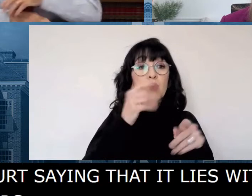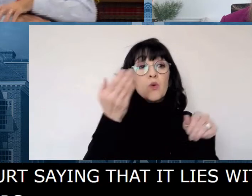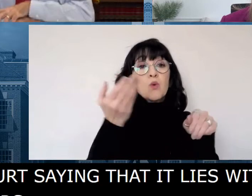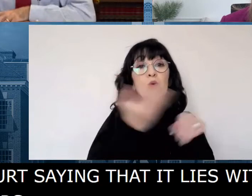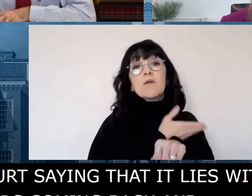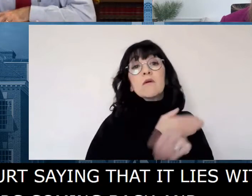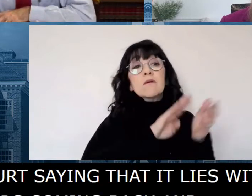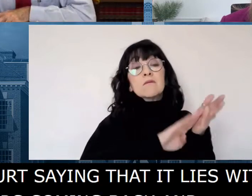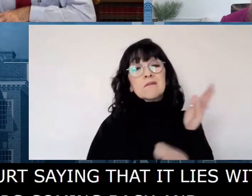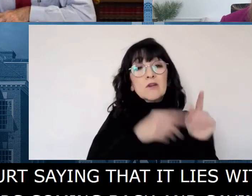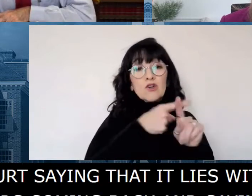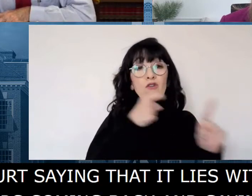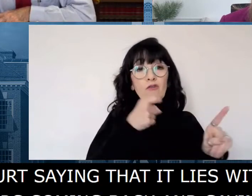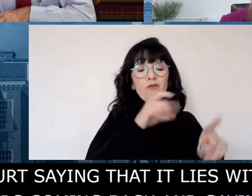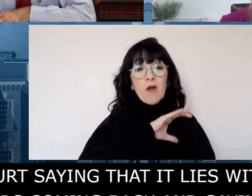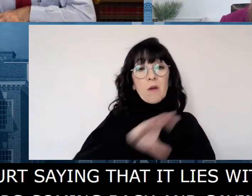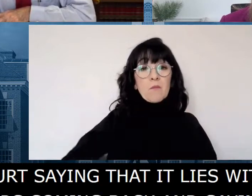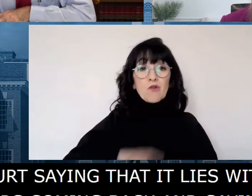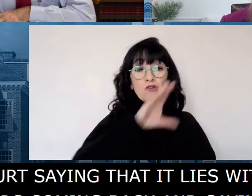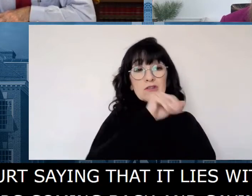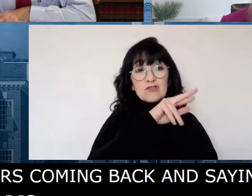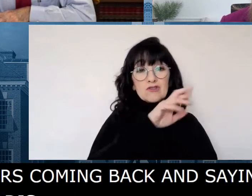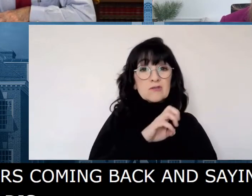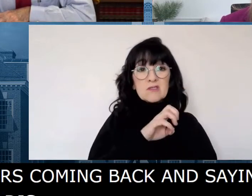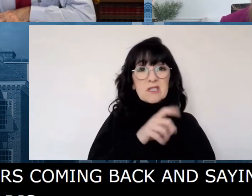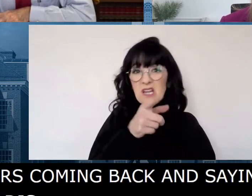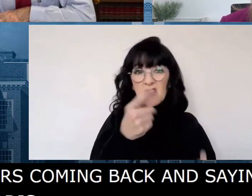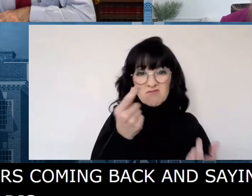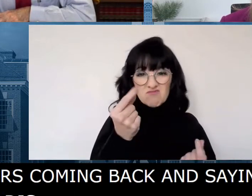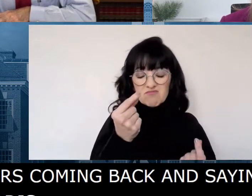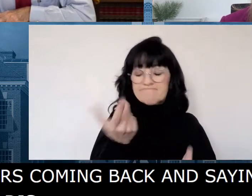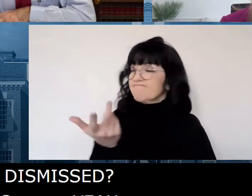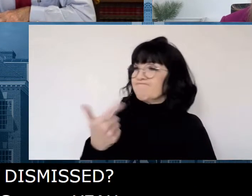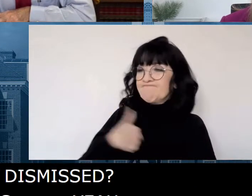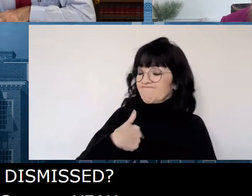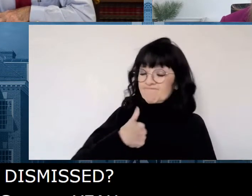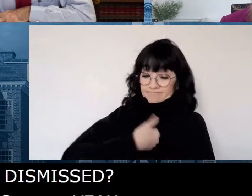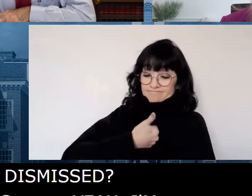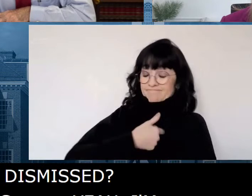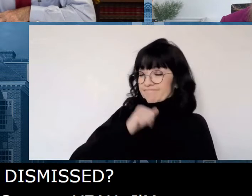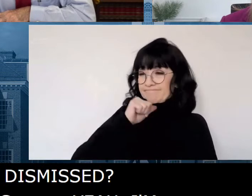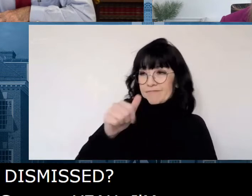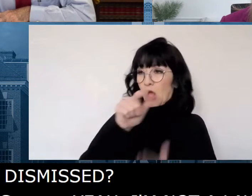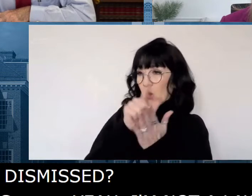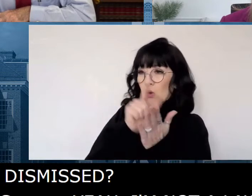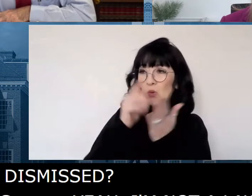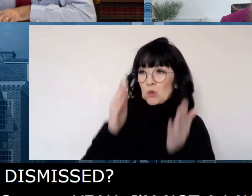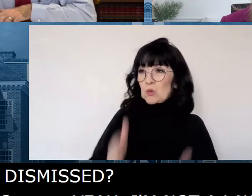Yeah, I'm not a lawyer. It's not something that we've thought about, no. Thank you.